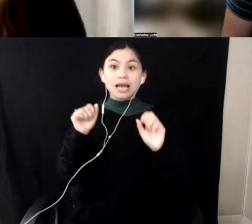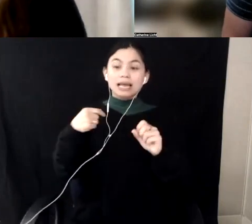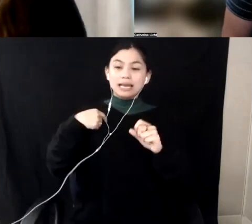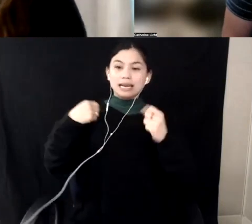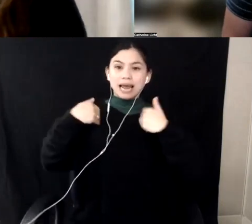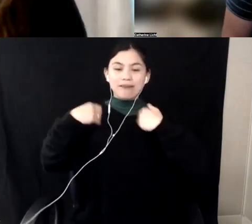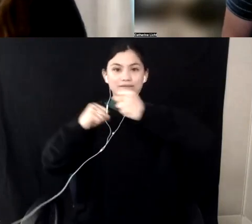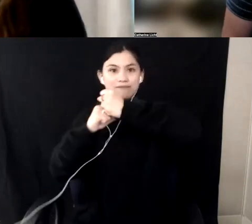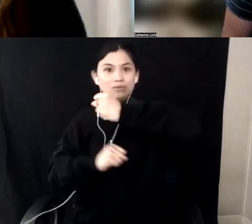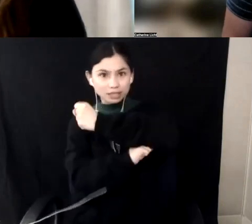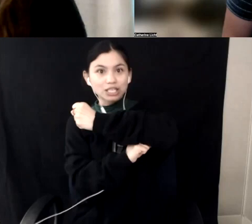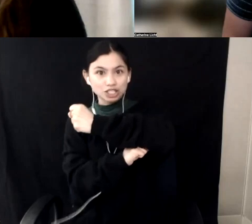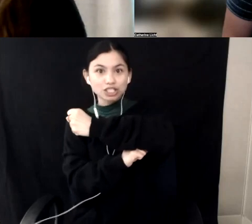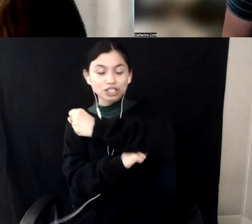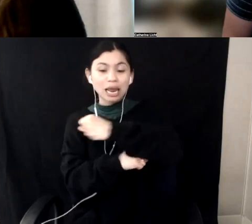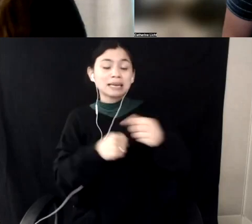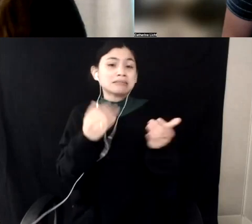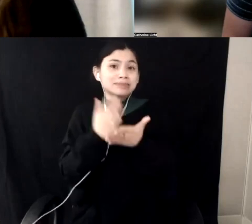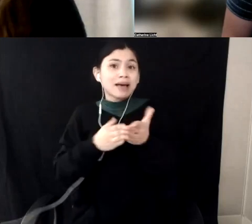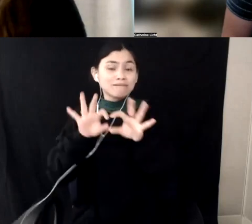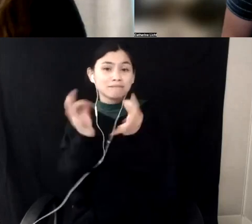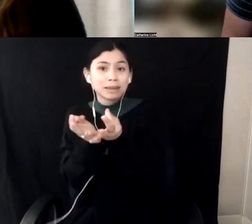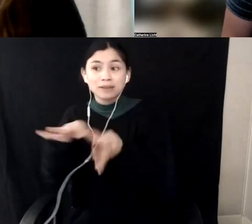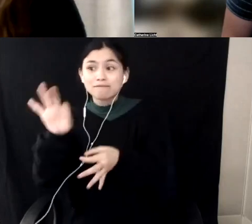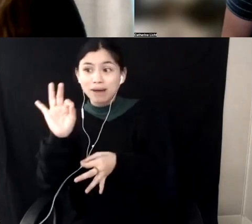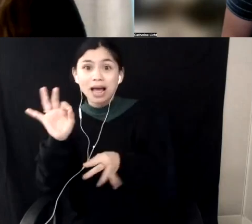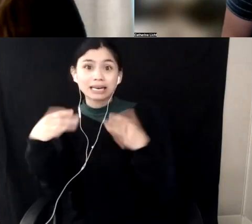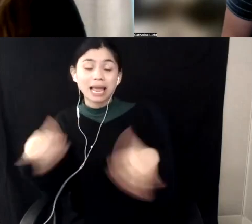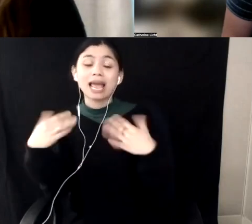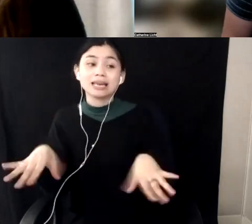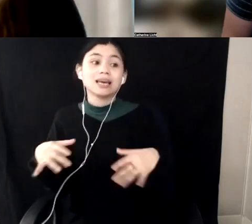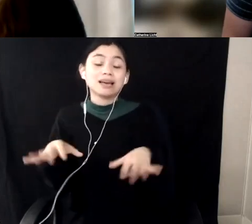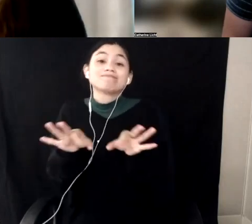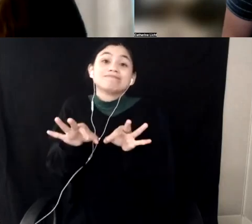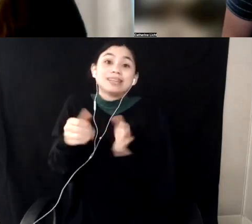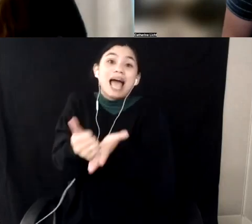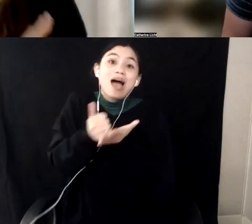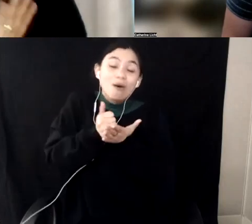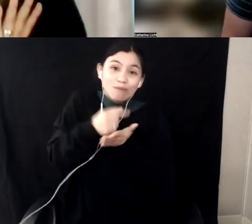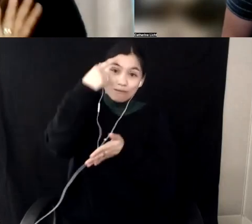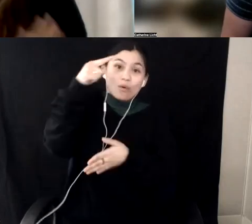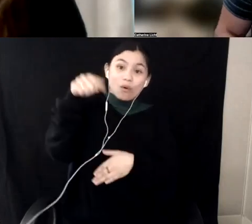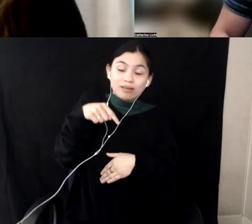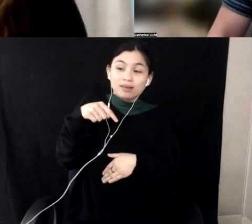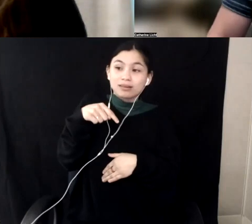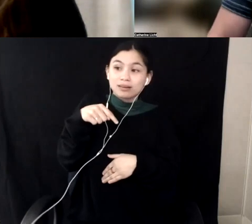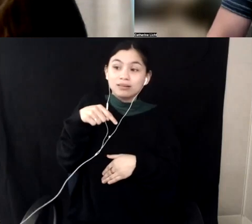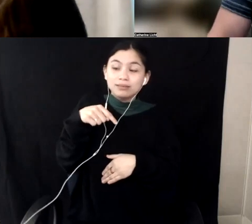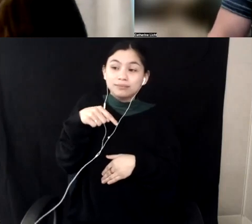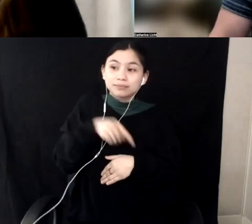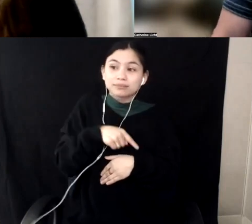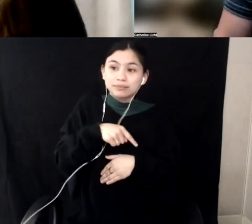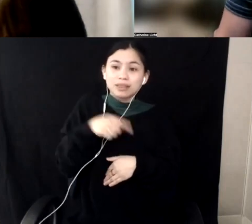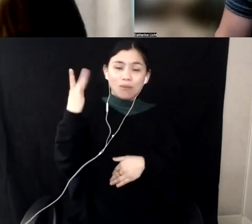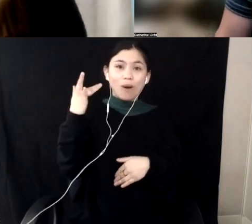a lot of families find that very helpful, just to kind of put